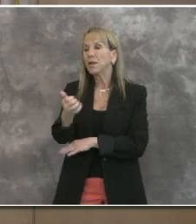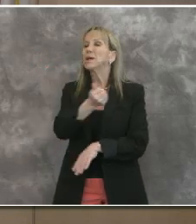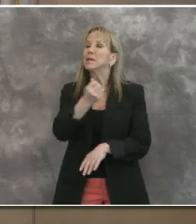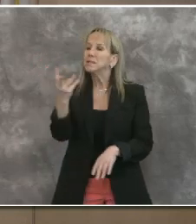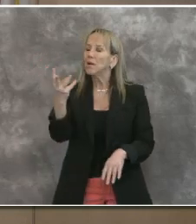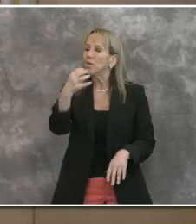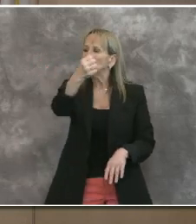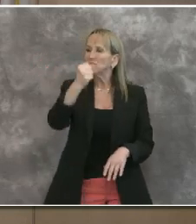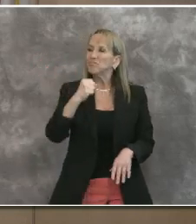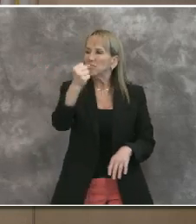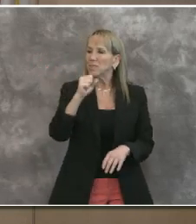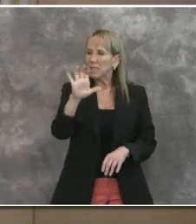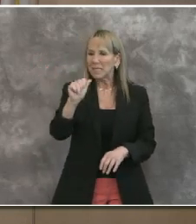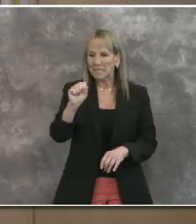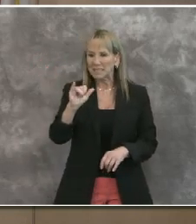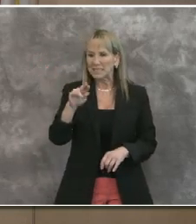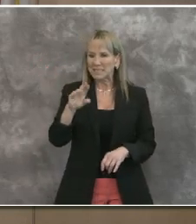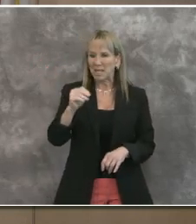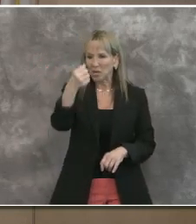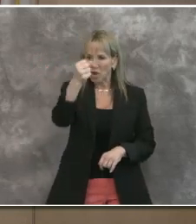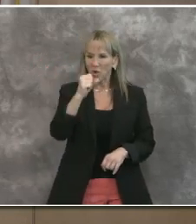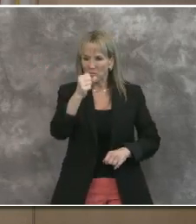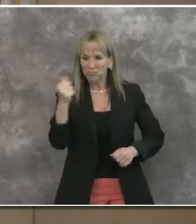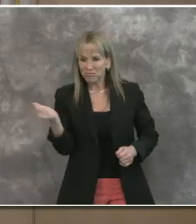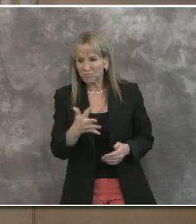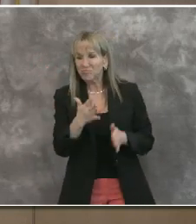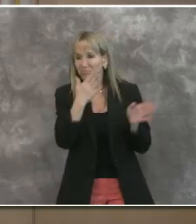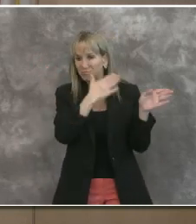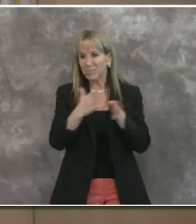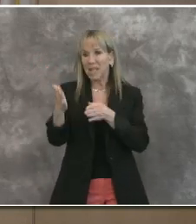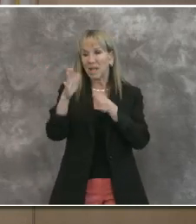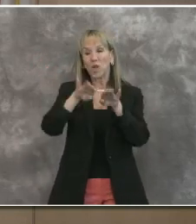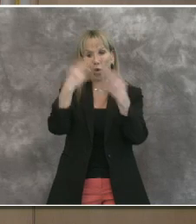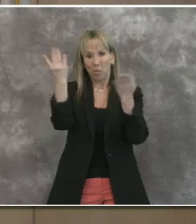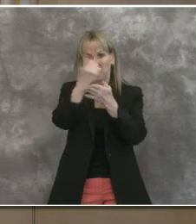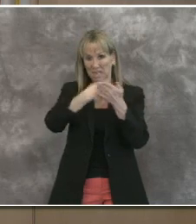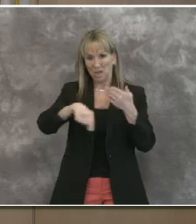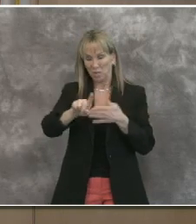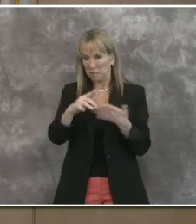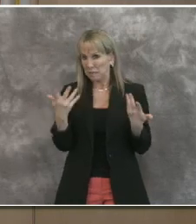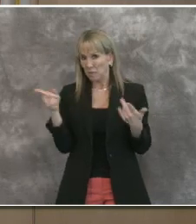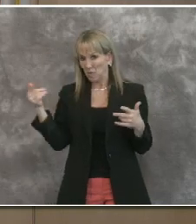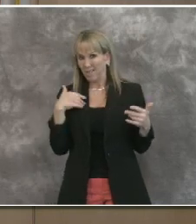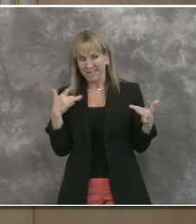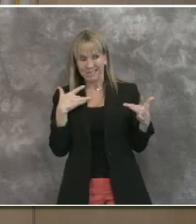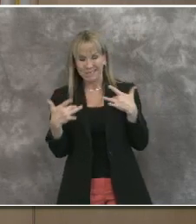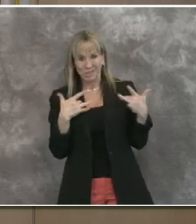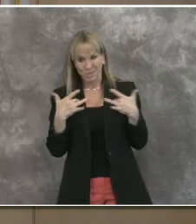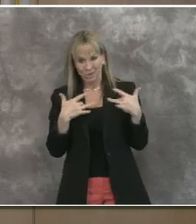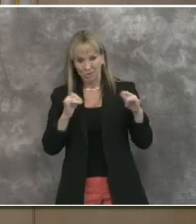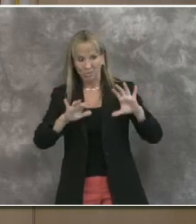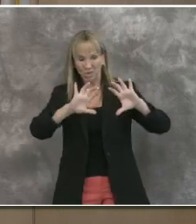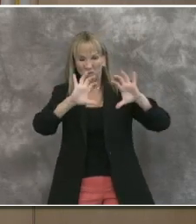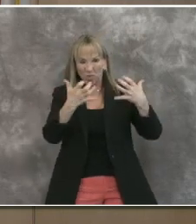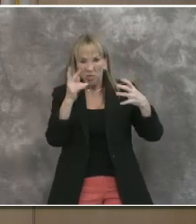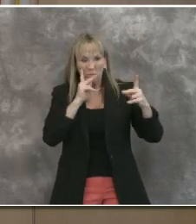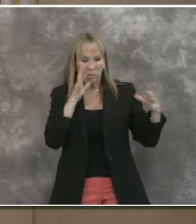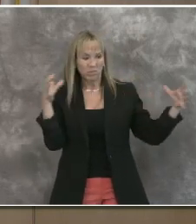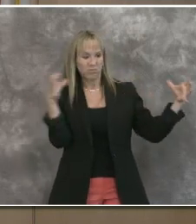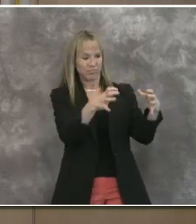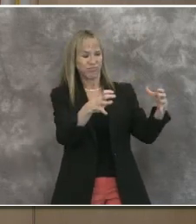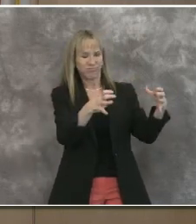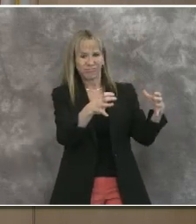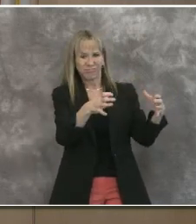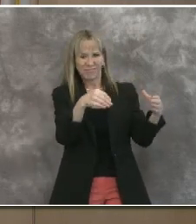casinos plan to reopen next week. What immediate concerns do you have, since obviously groups of people are going to be gathered in a